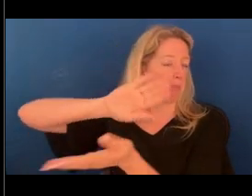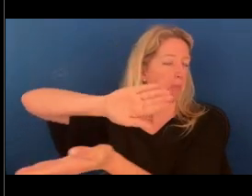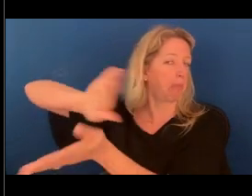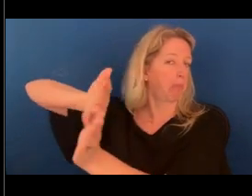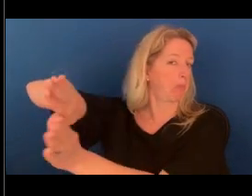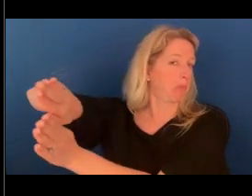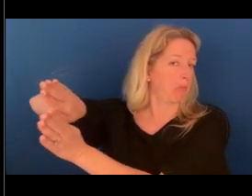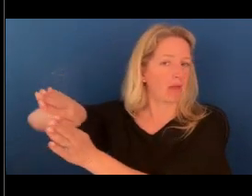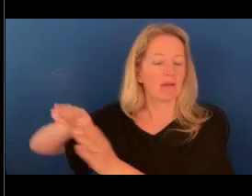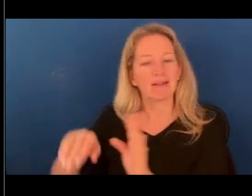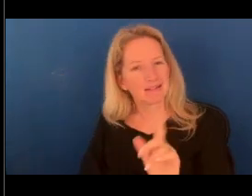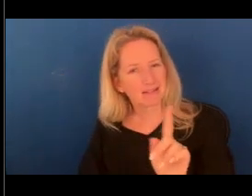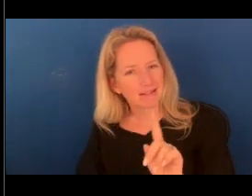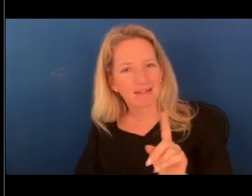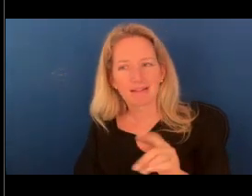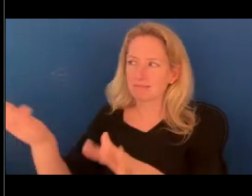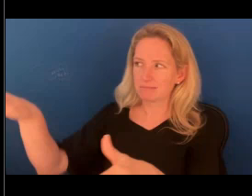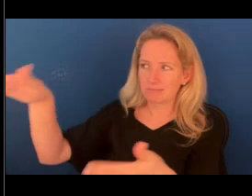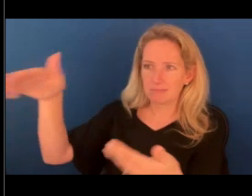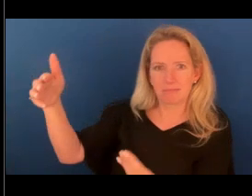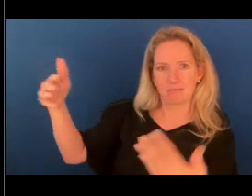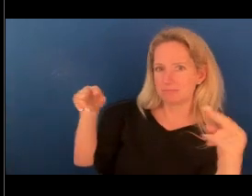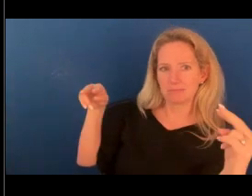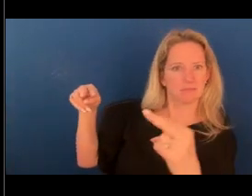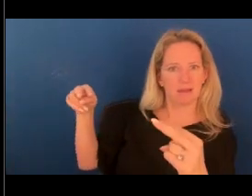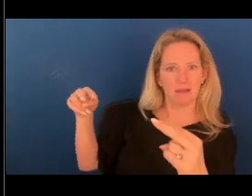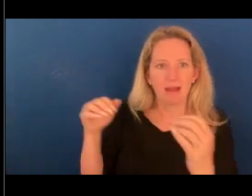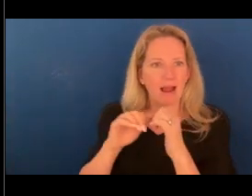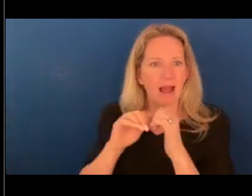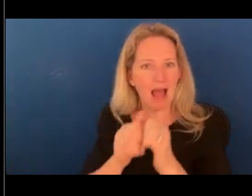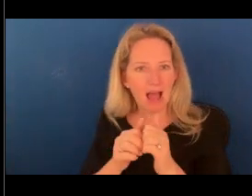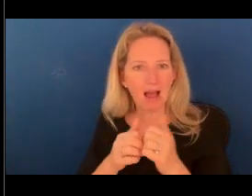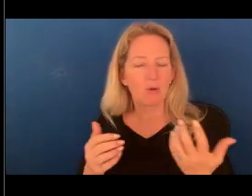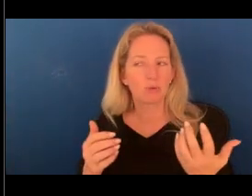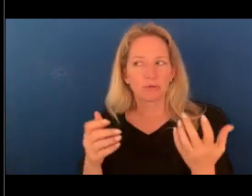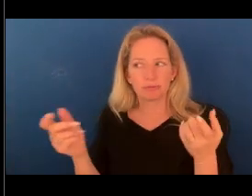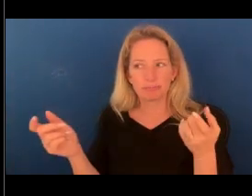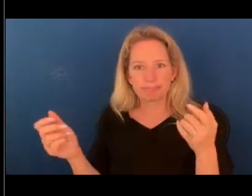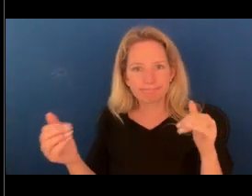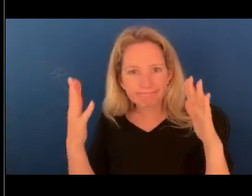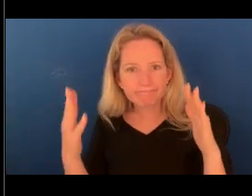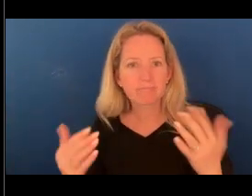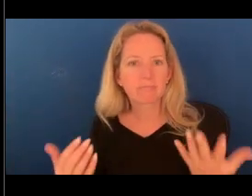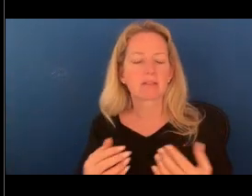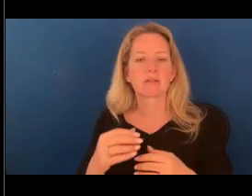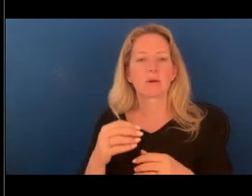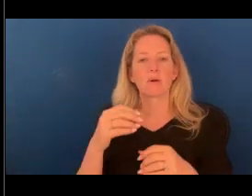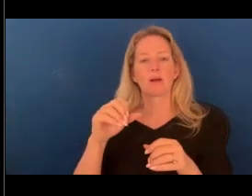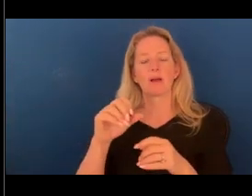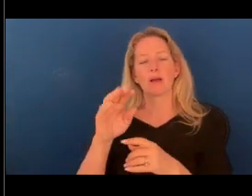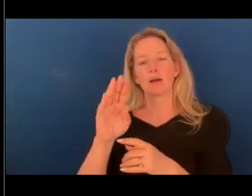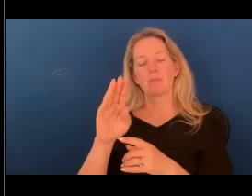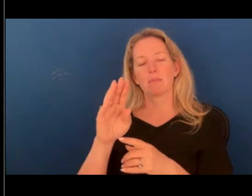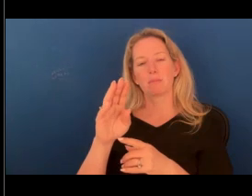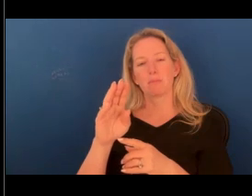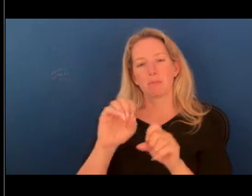to make it appealing for other parties. So the Break Free from Plastic one